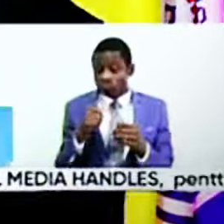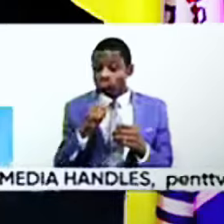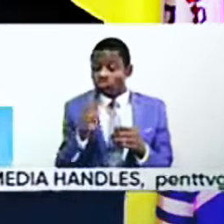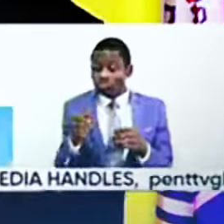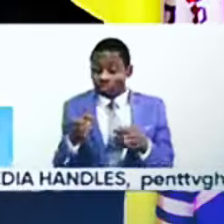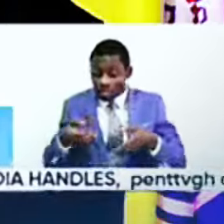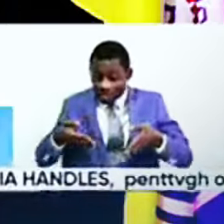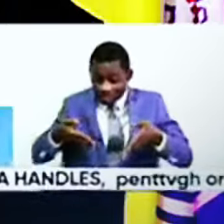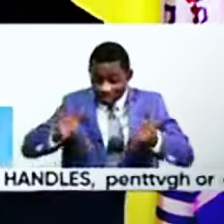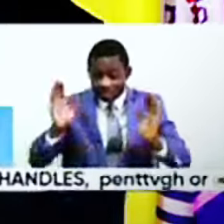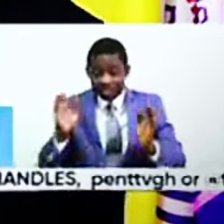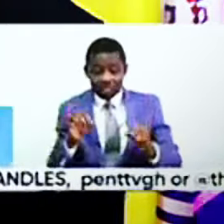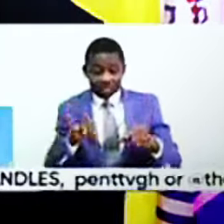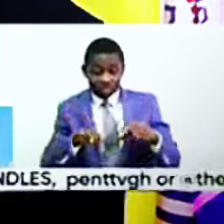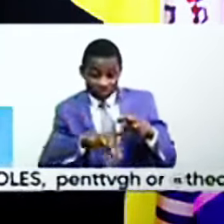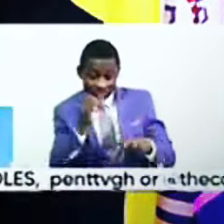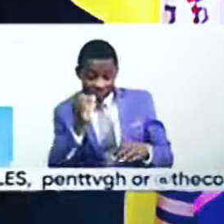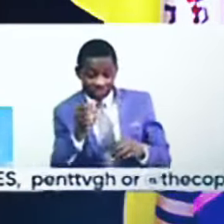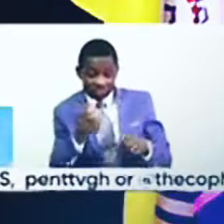immorality.